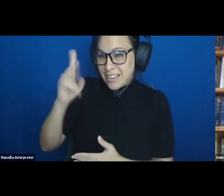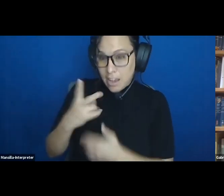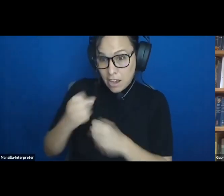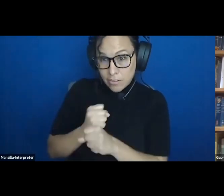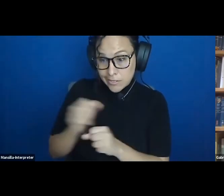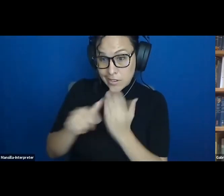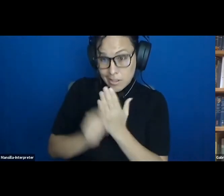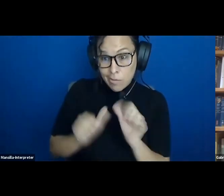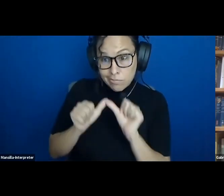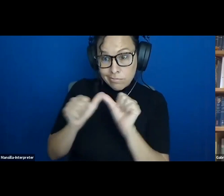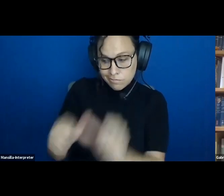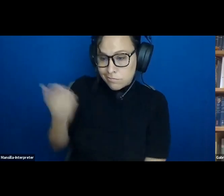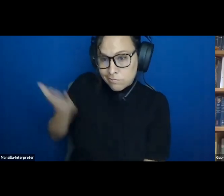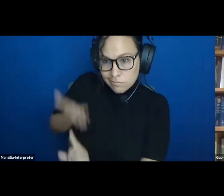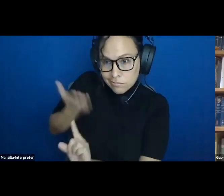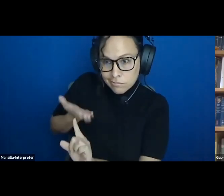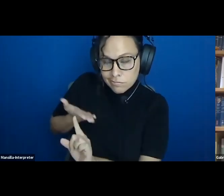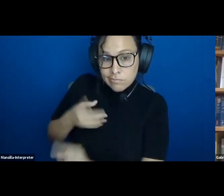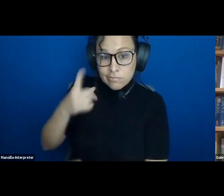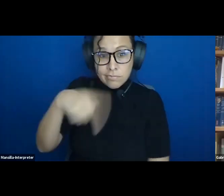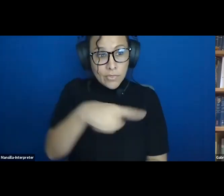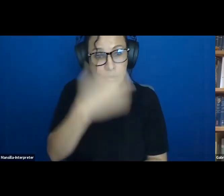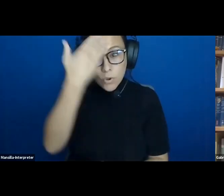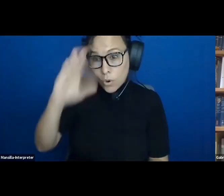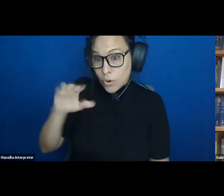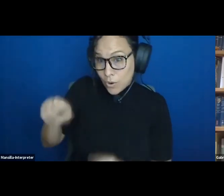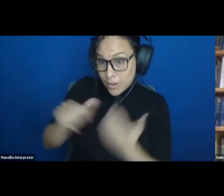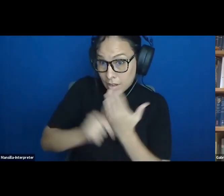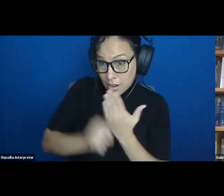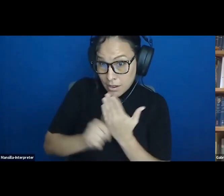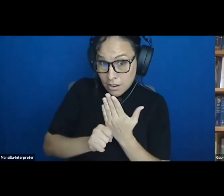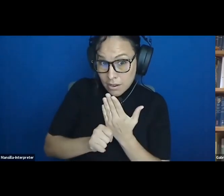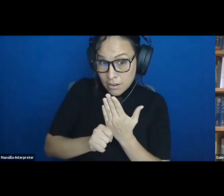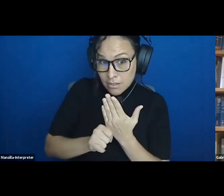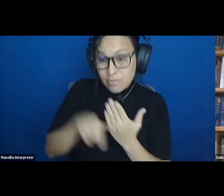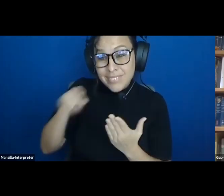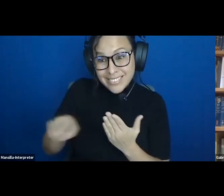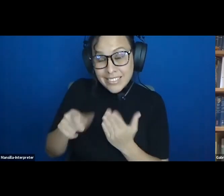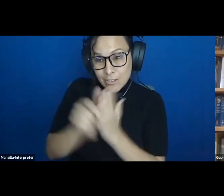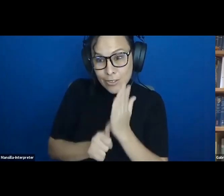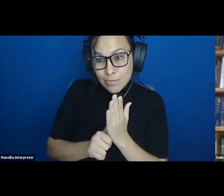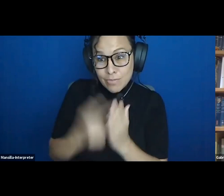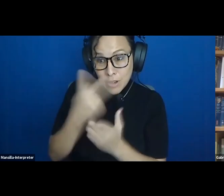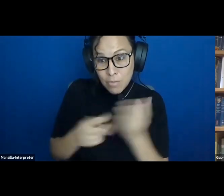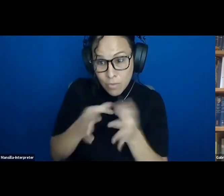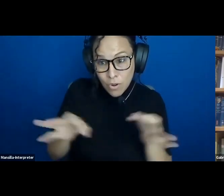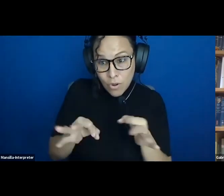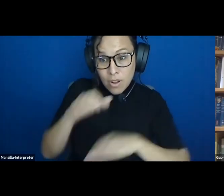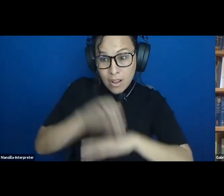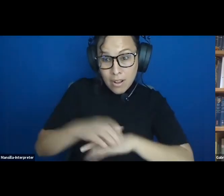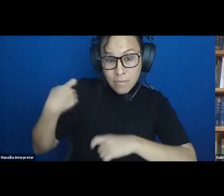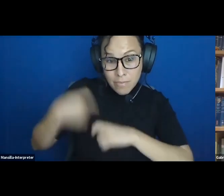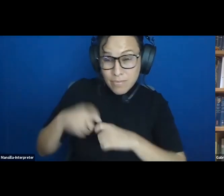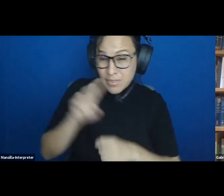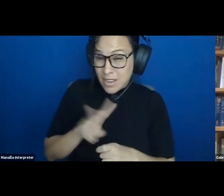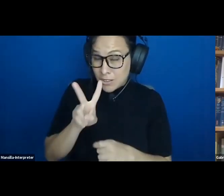lasted. For those of you that do not know El Corno Emplumado, it was a bilingual magazine with an average of 2,000